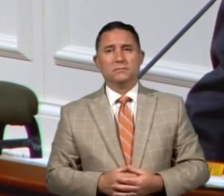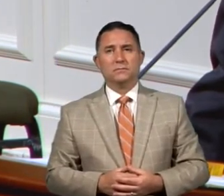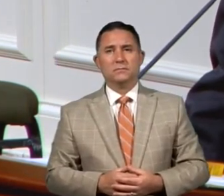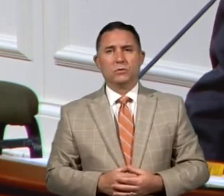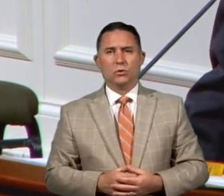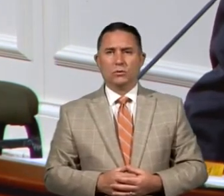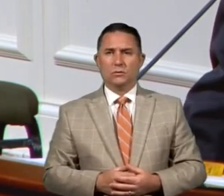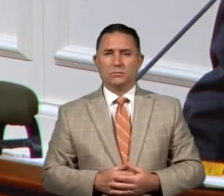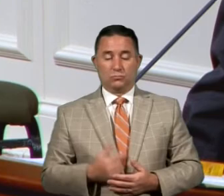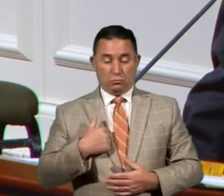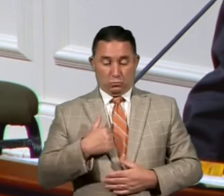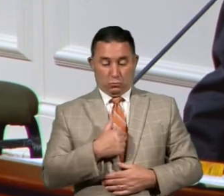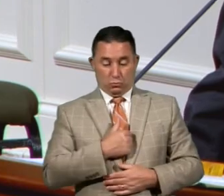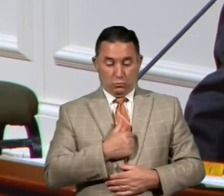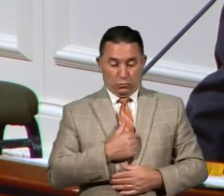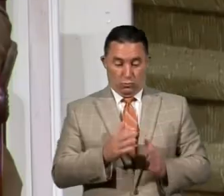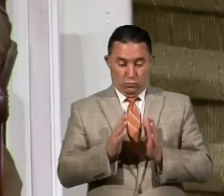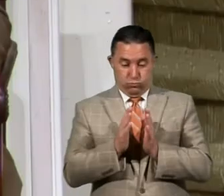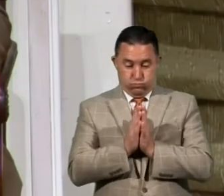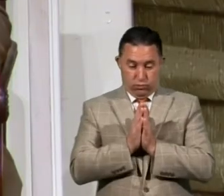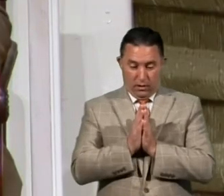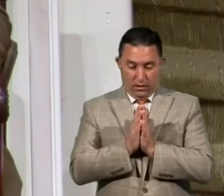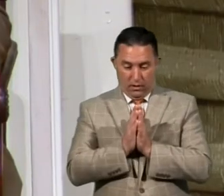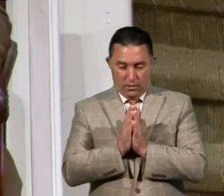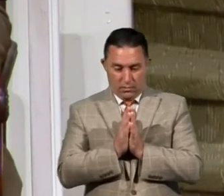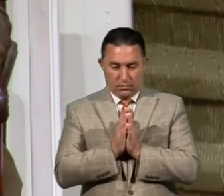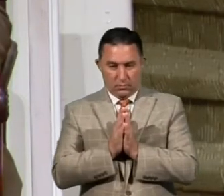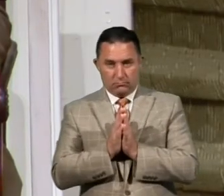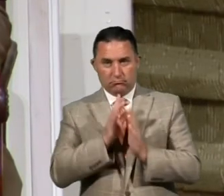What did it take for us to get our prayer line going?